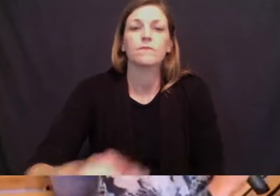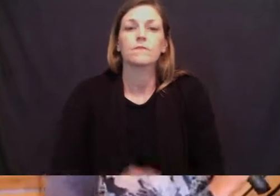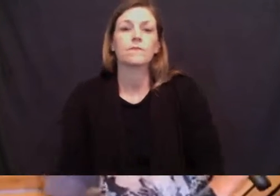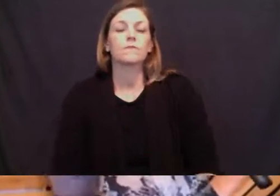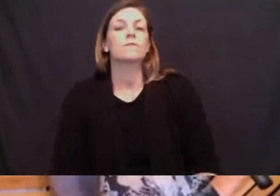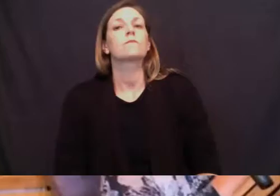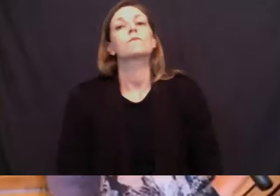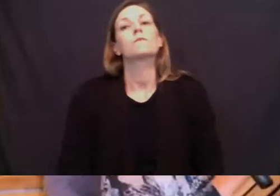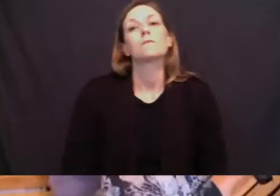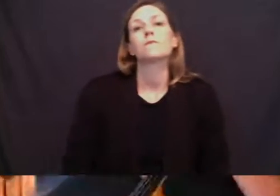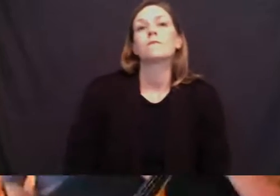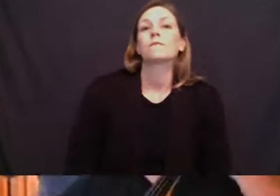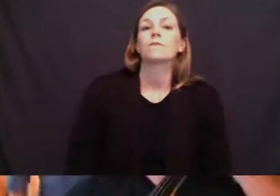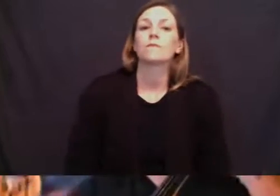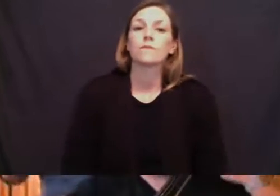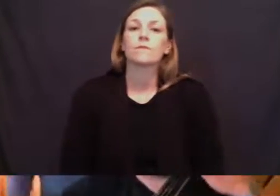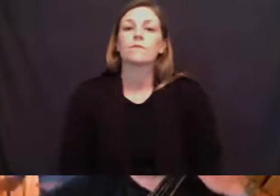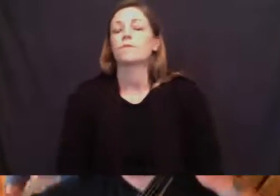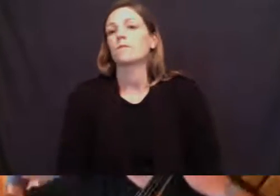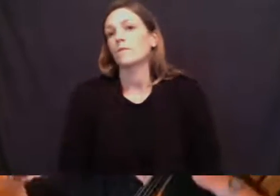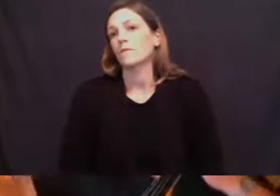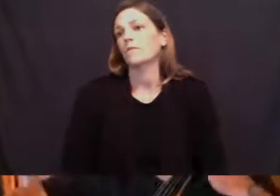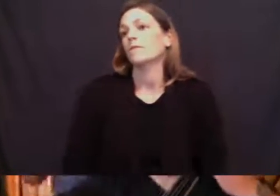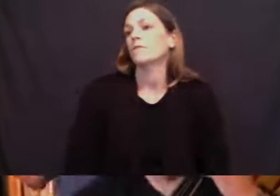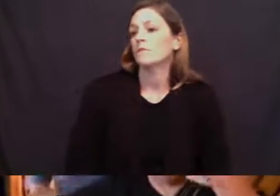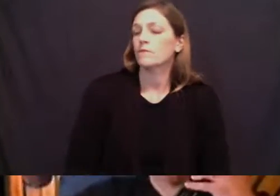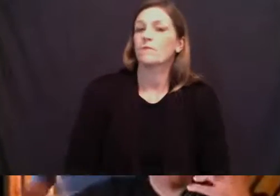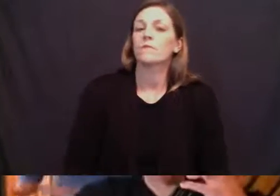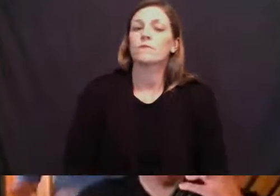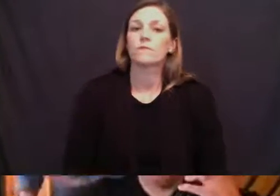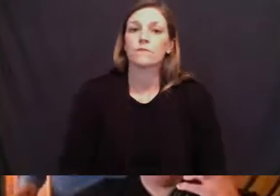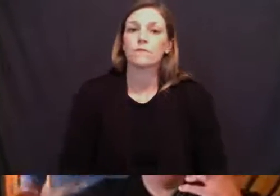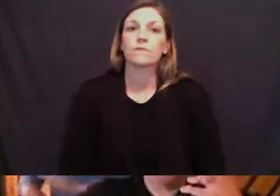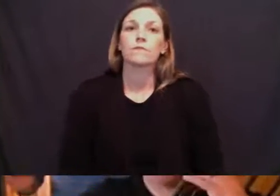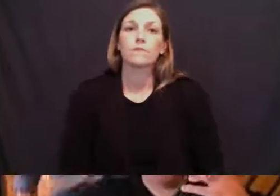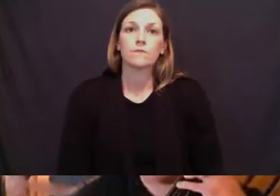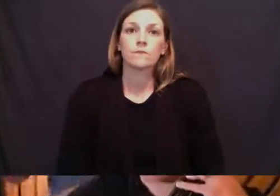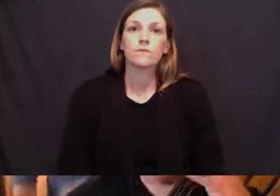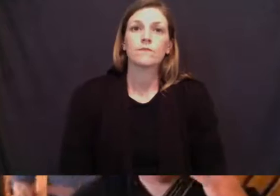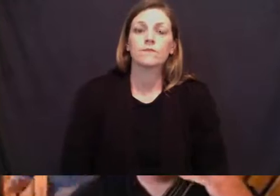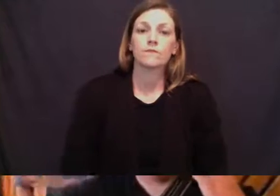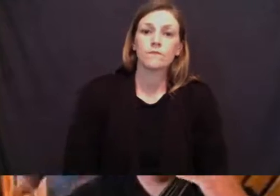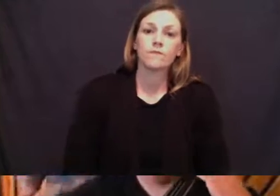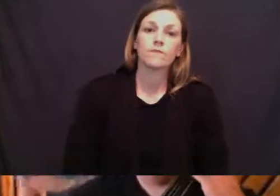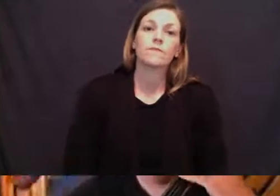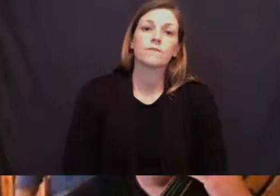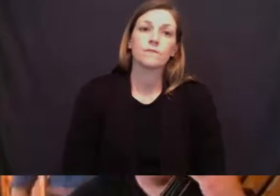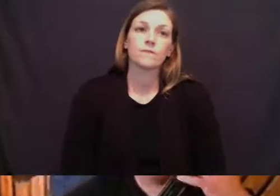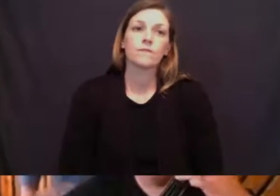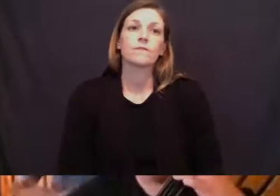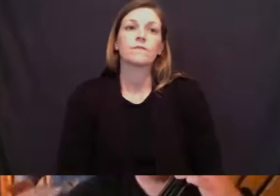are restored, and the Church of Christ was born. Then the Spirit lit